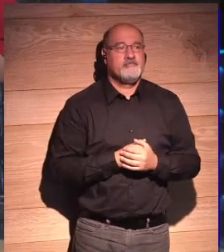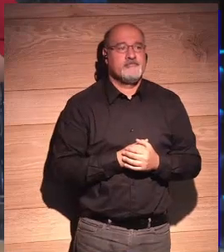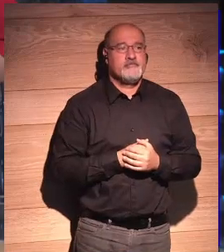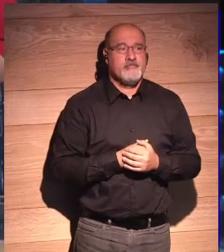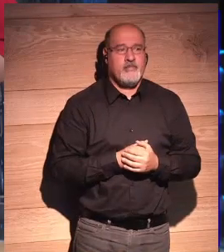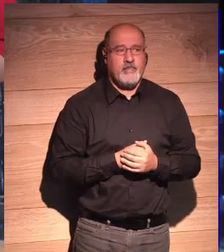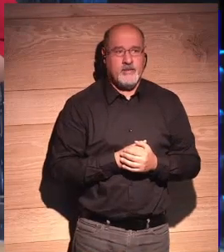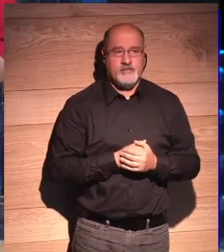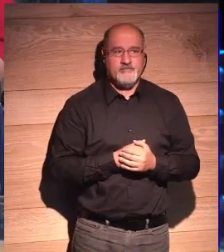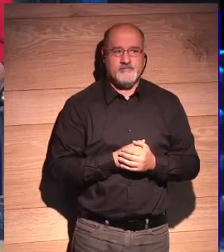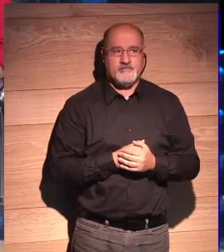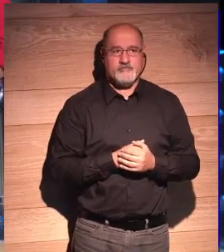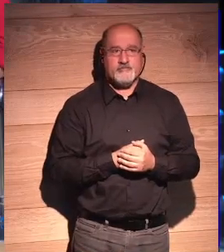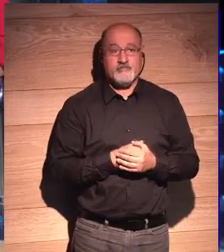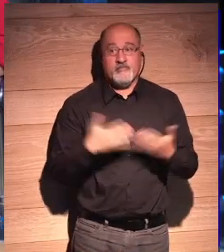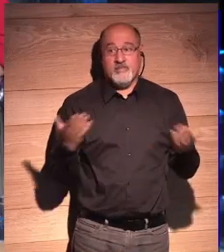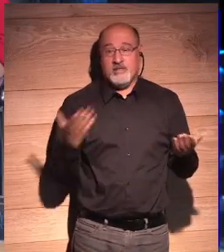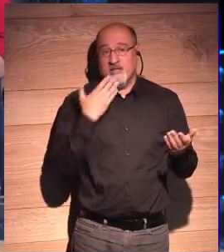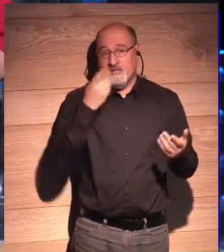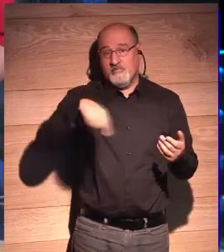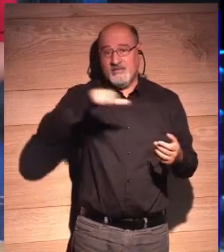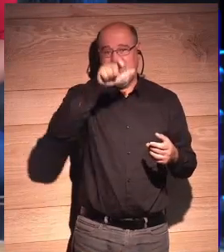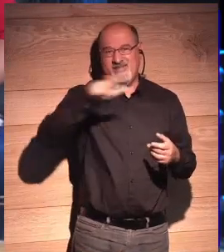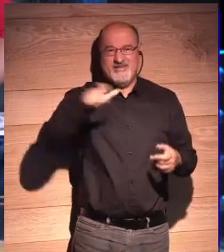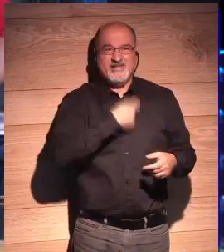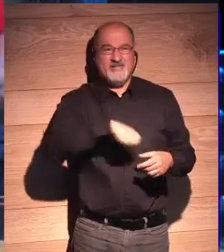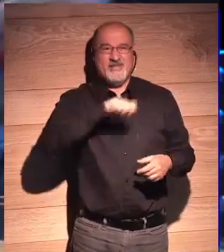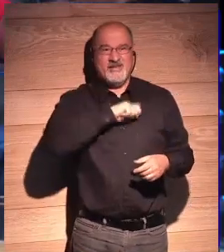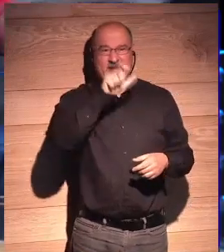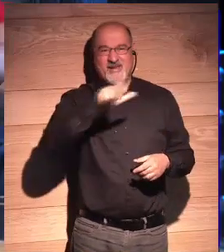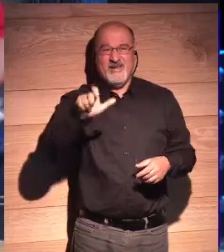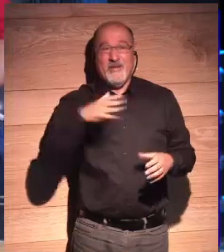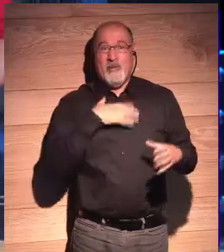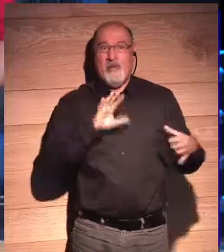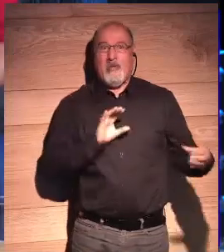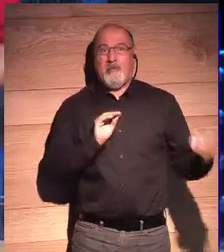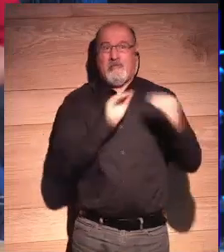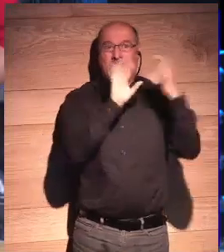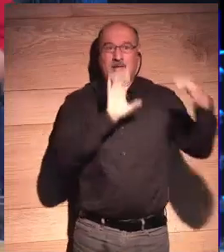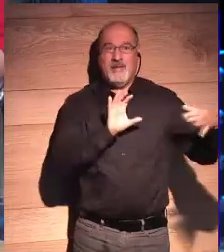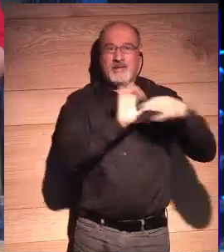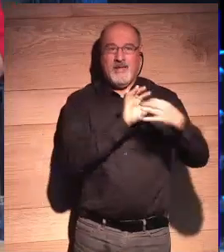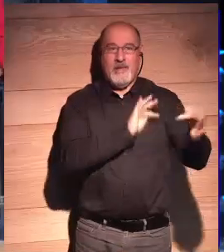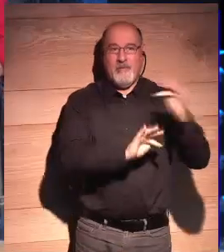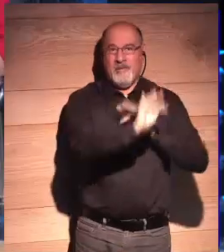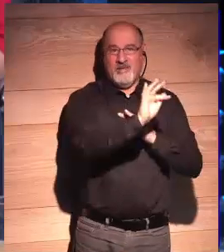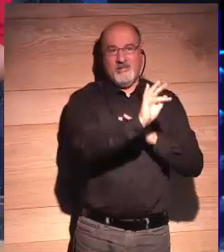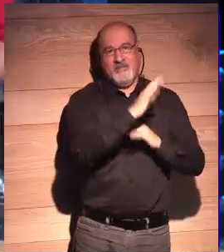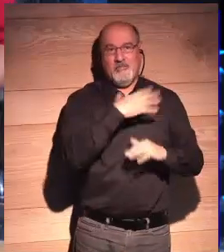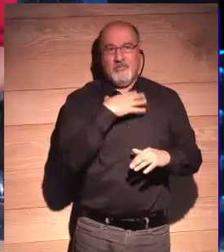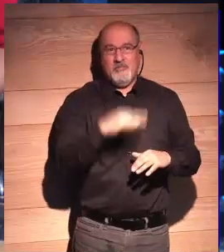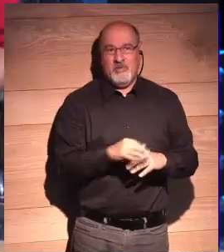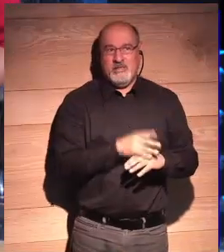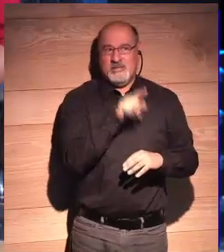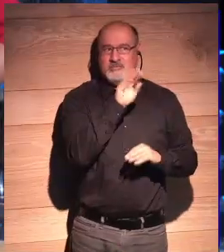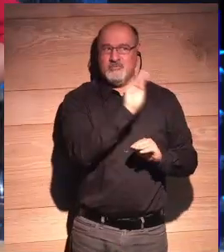say a lot about the Spanish people, that they empathize with you. Luego podéis contar vosotros si nos pasa eso alguna vez. Maybe you